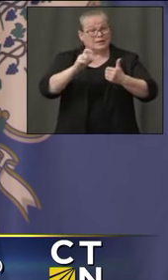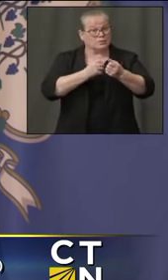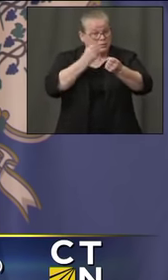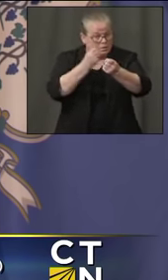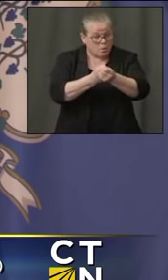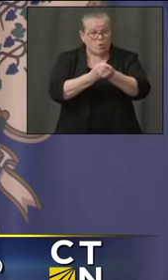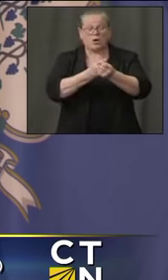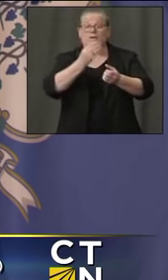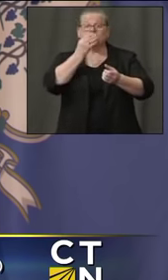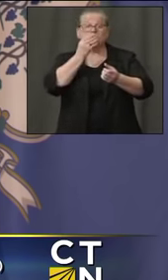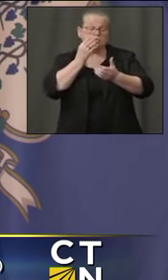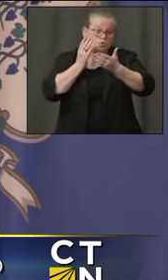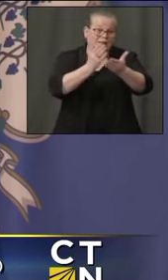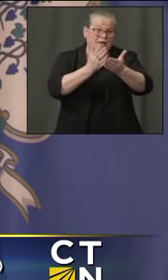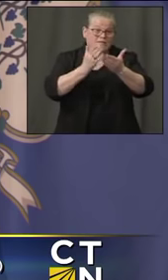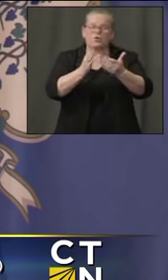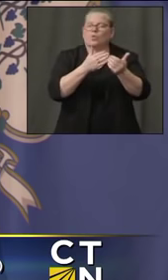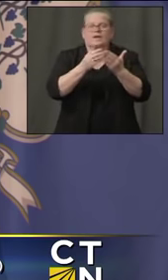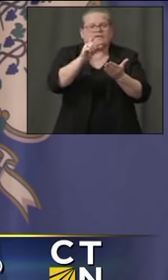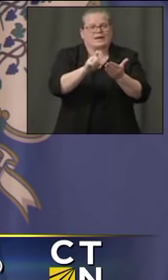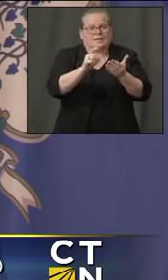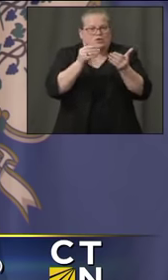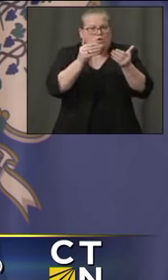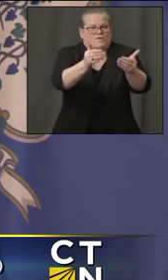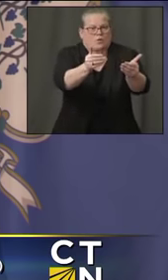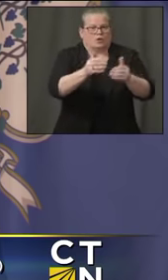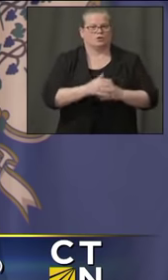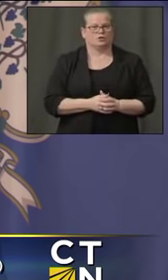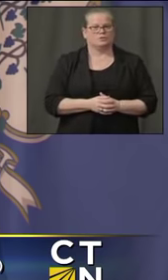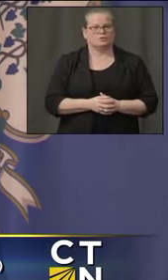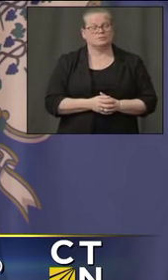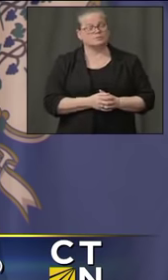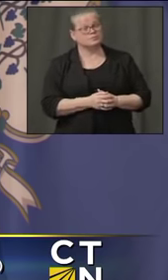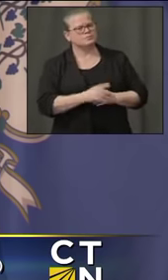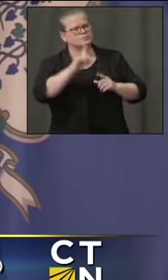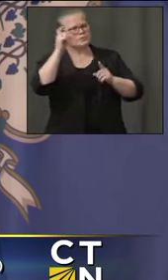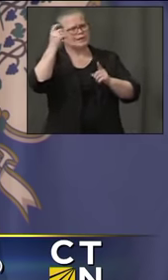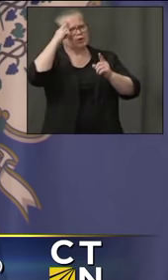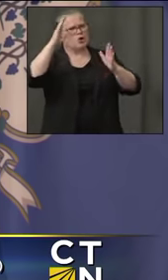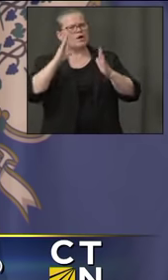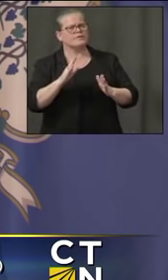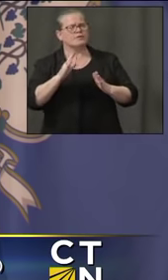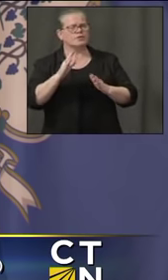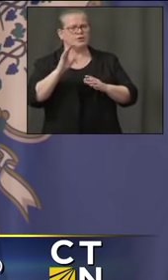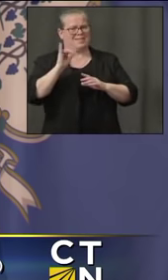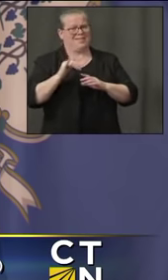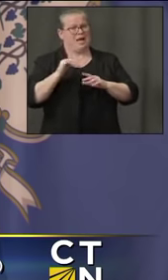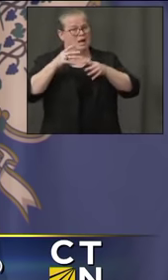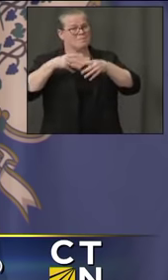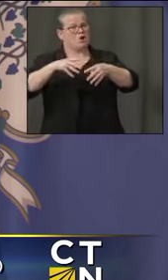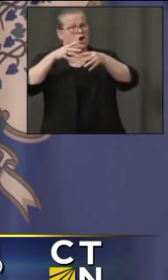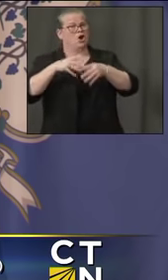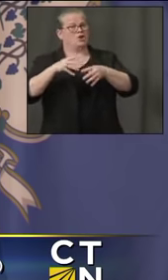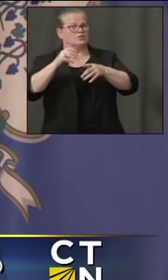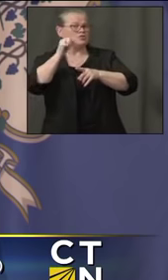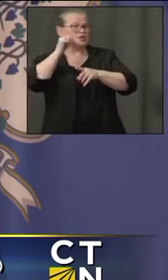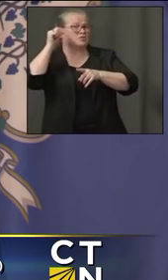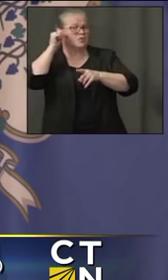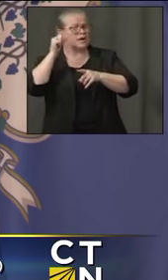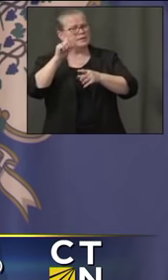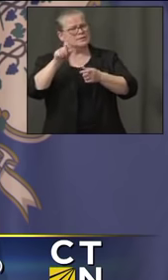Governor, they were asking specifically during this caravan, during this march, for a fund protecting